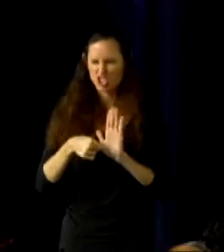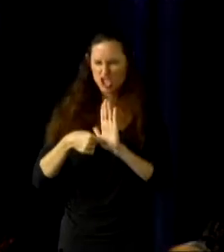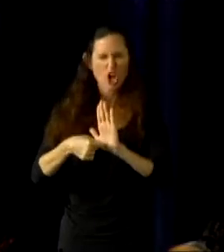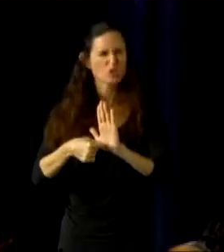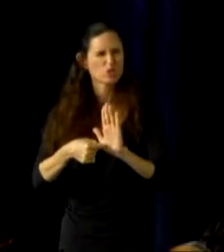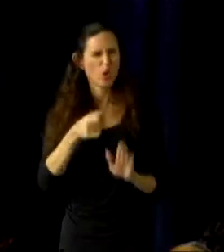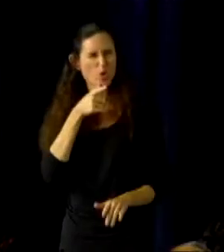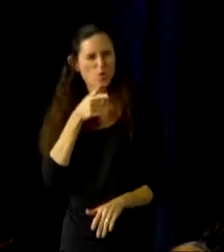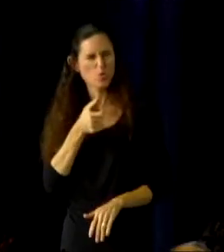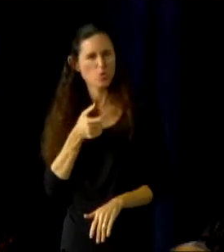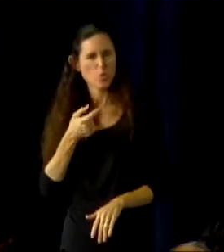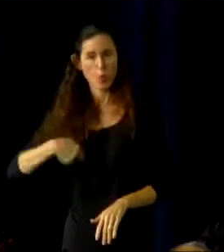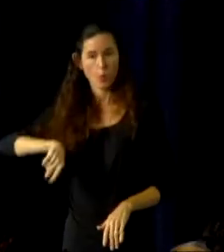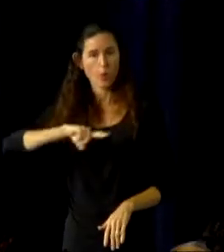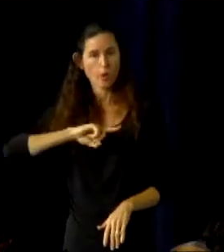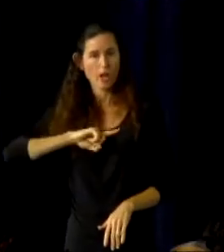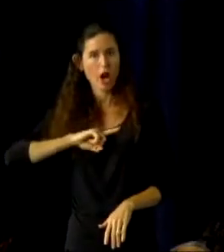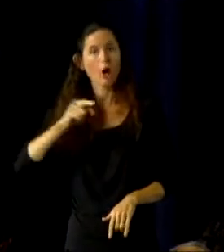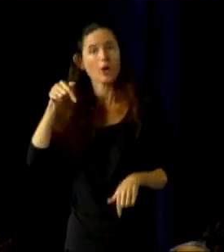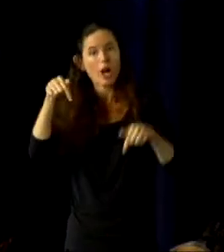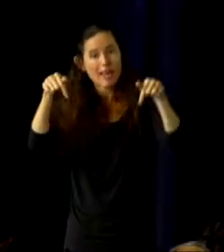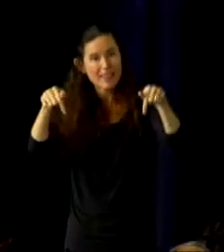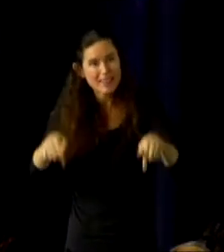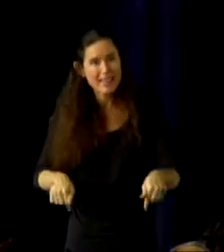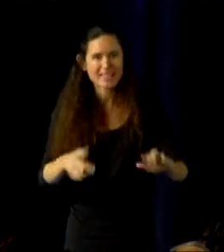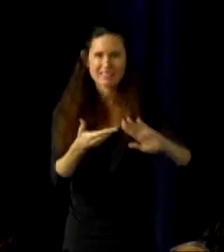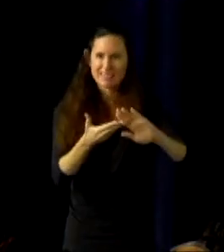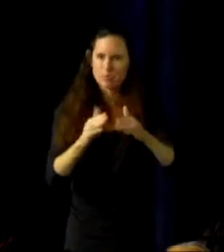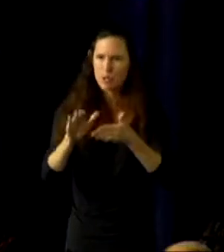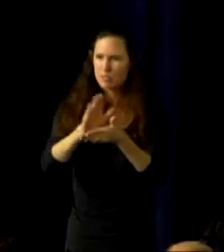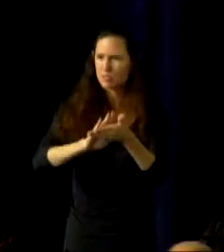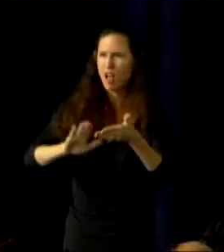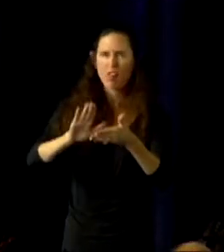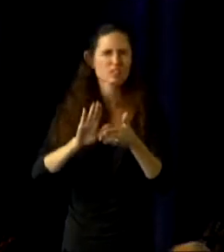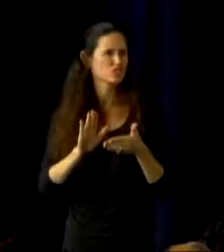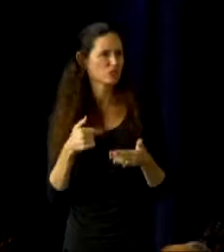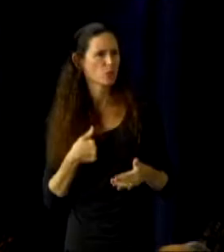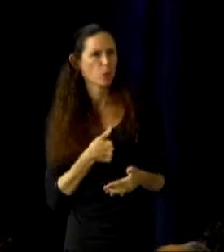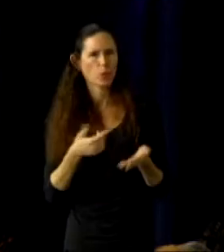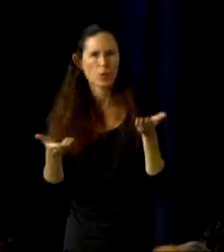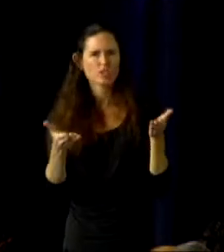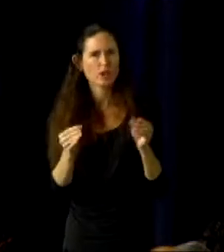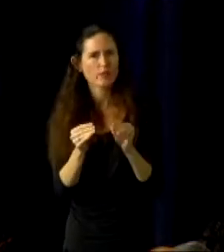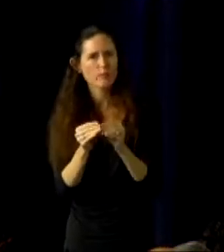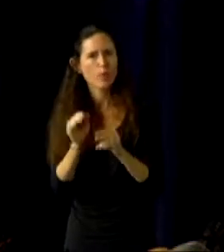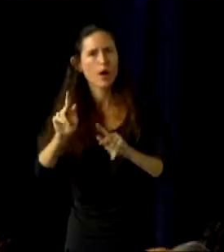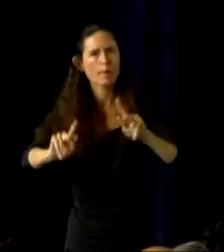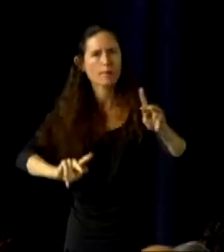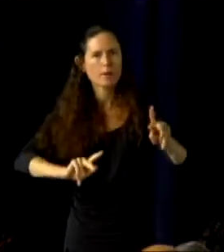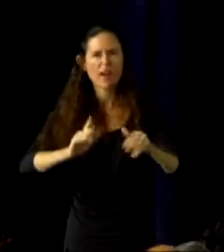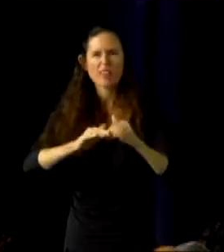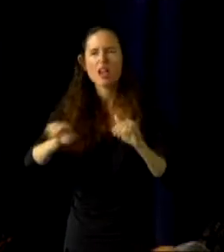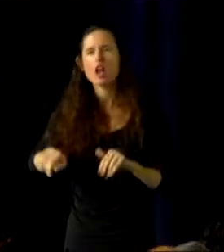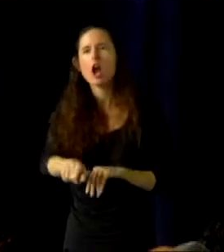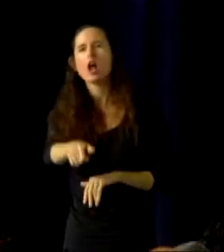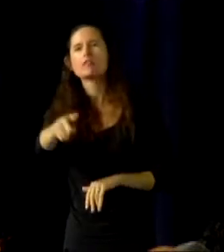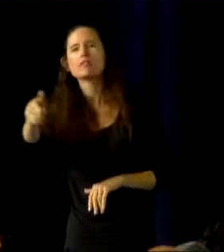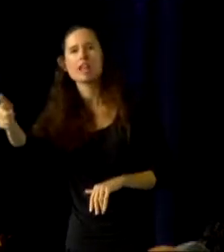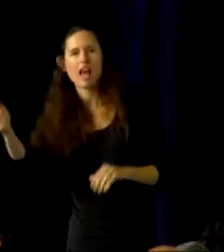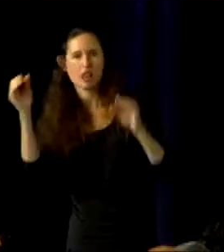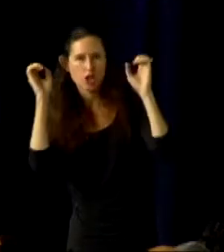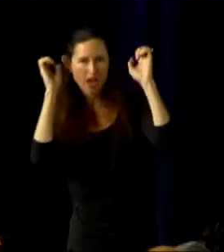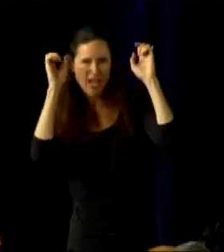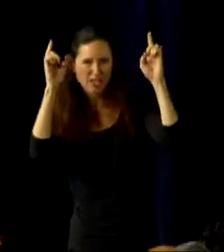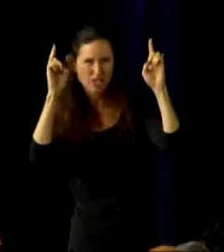We are this community's college. Think about the fact we serve more people than all of the other educational